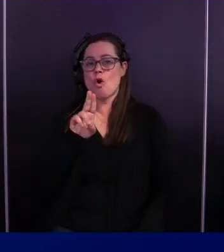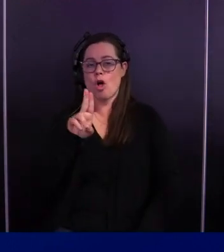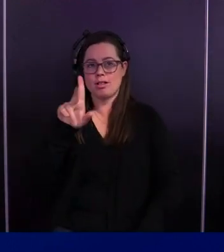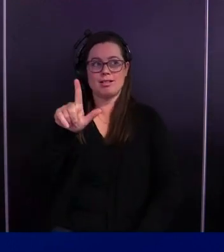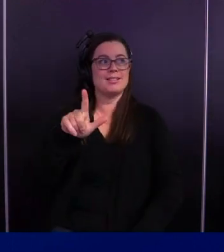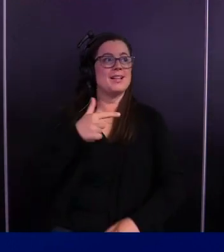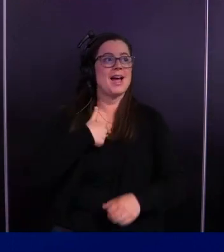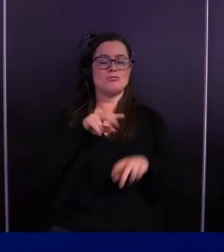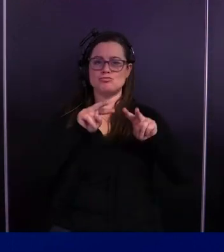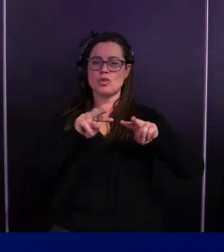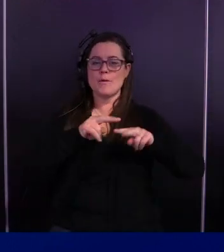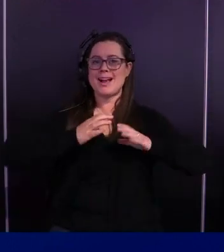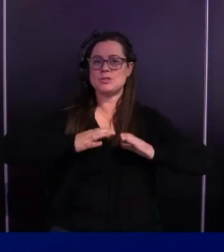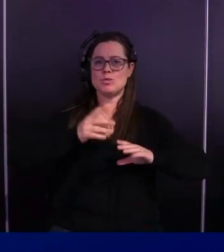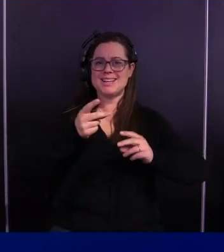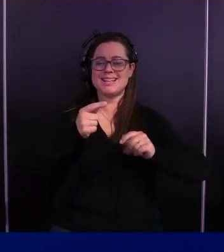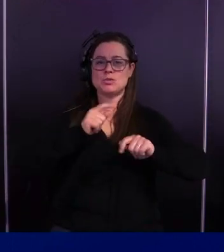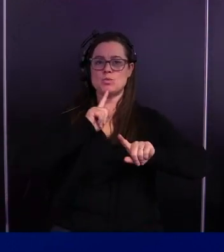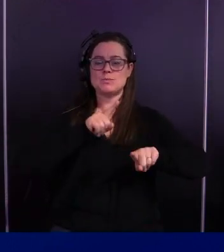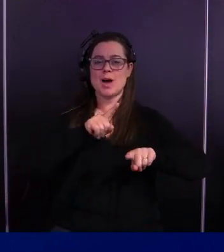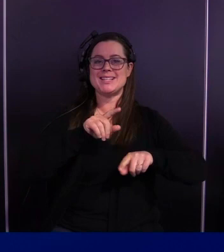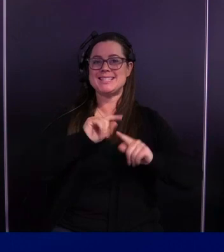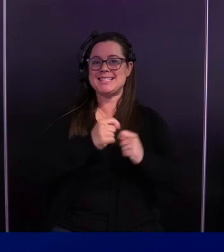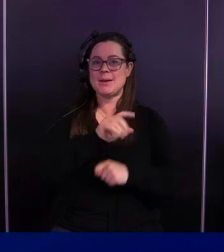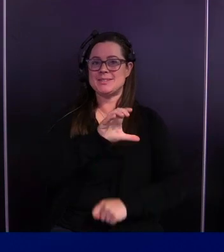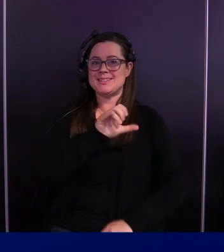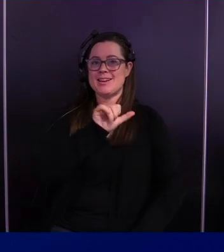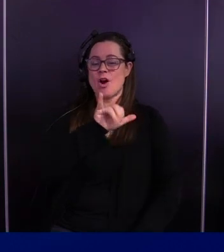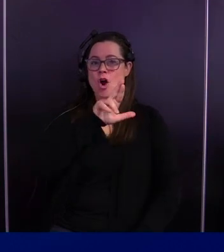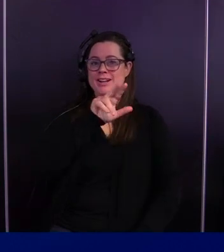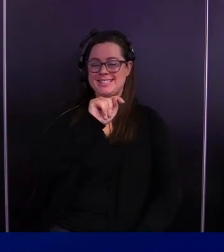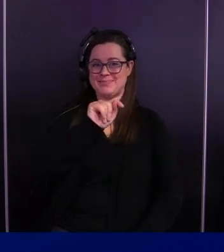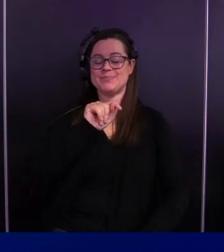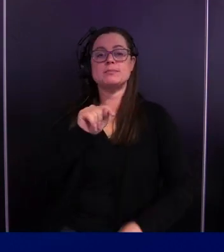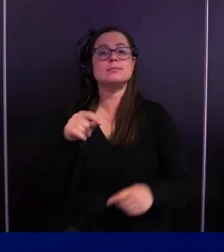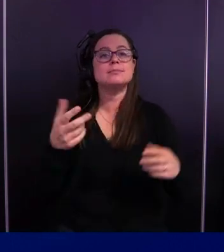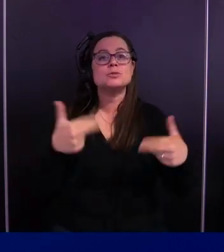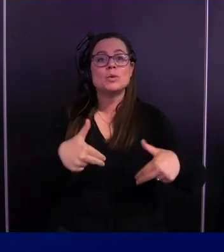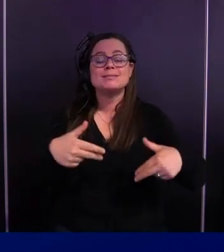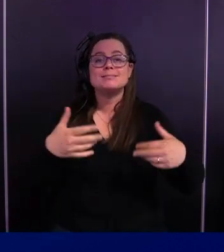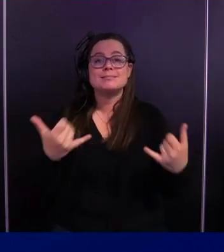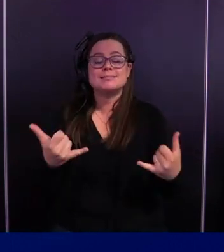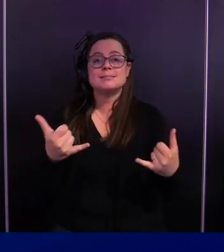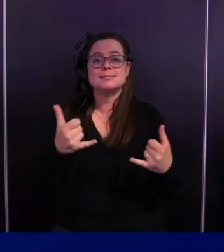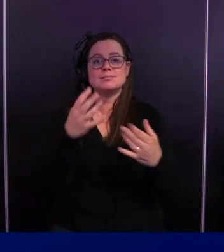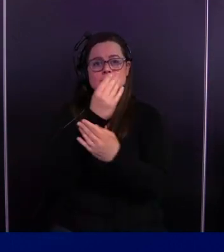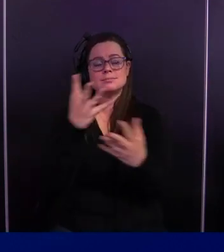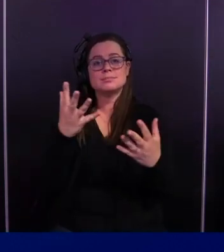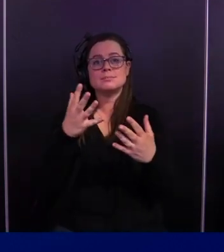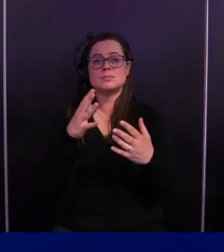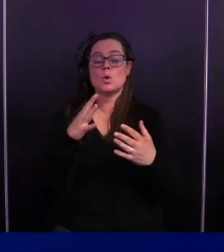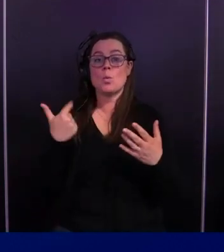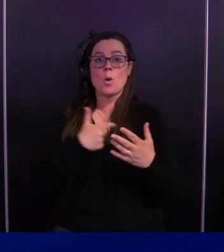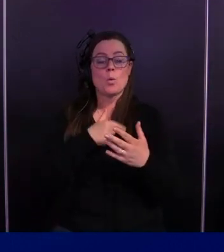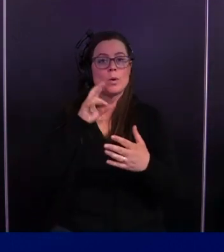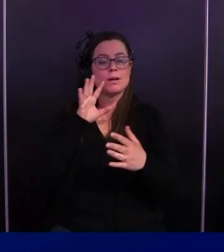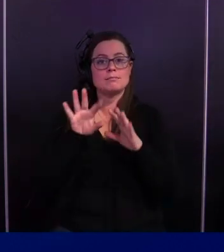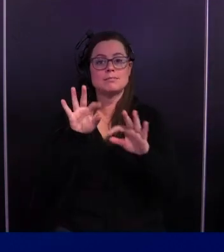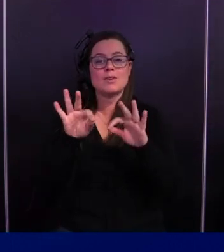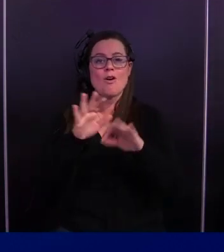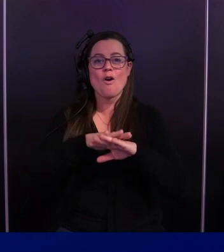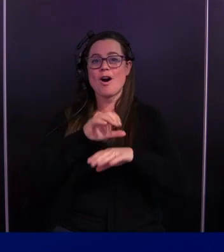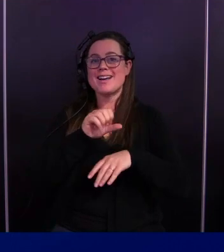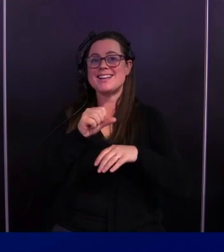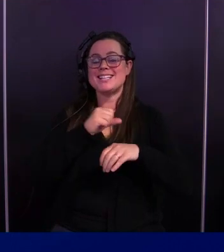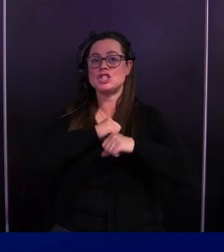look after the Customer Incident Response team, joining you to give some insight about some of the things that we find on security incidents. I'm joined